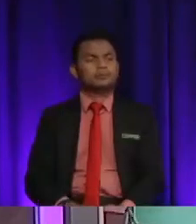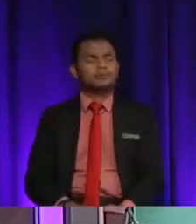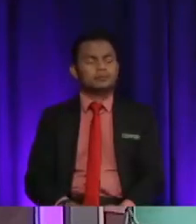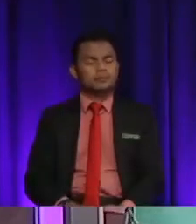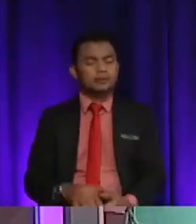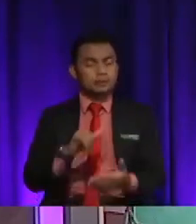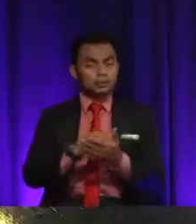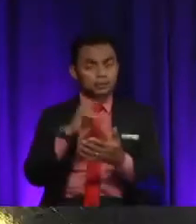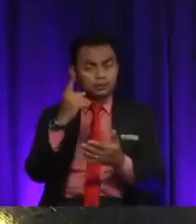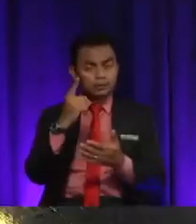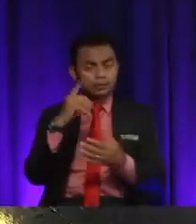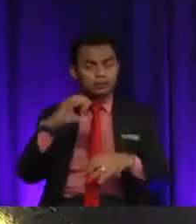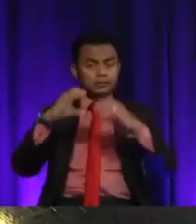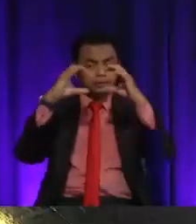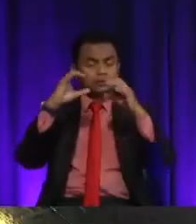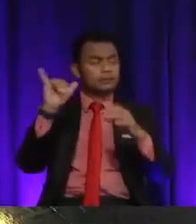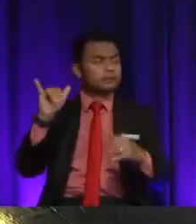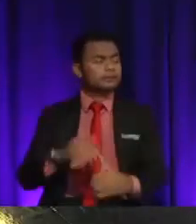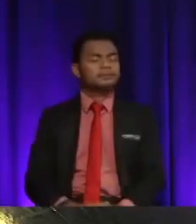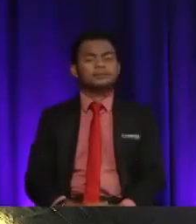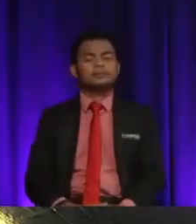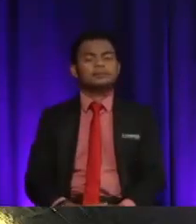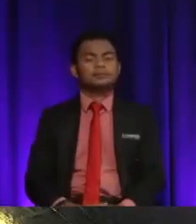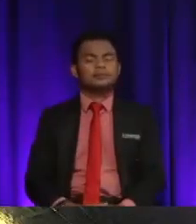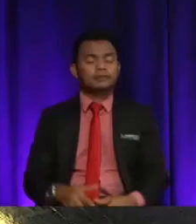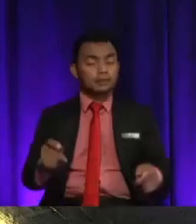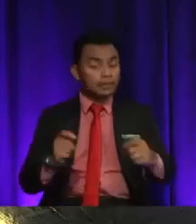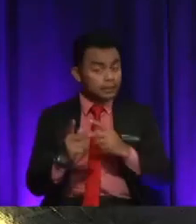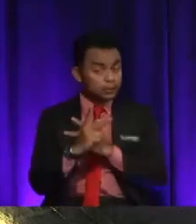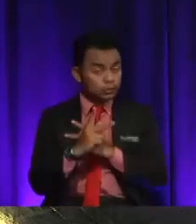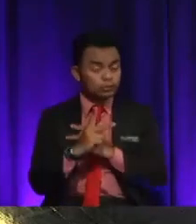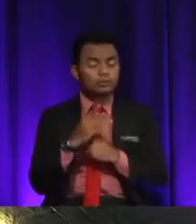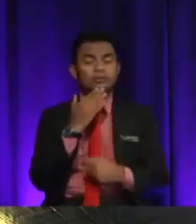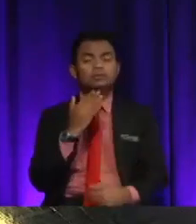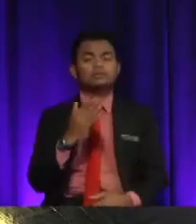it. All right. Thank you very much, teacher, for sharing on that, on in case we don't